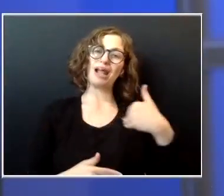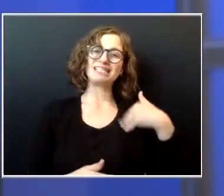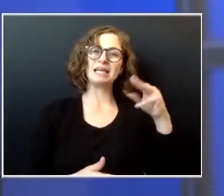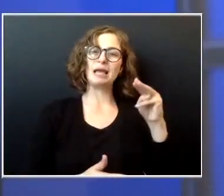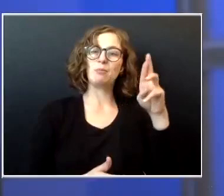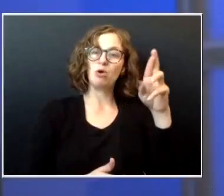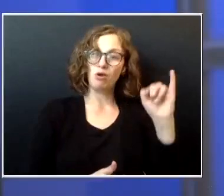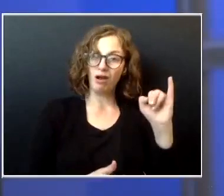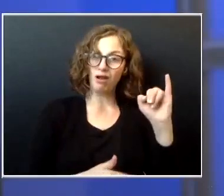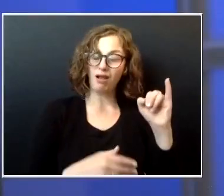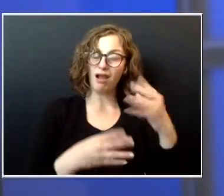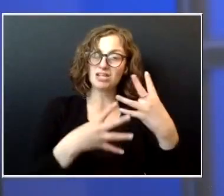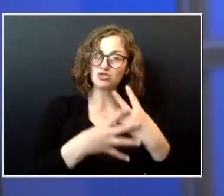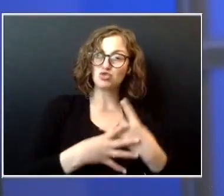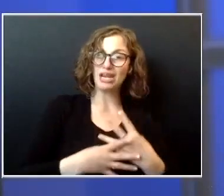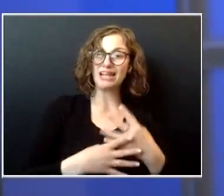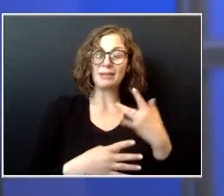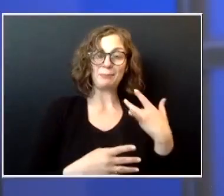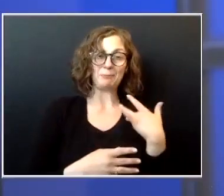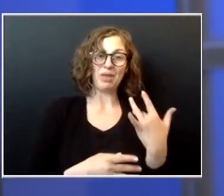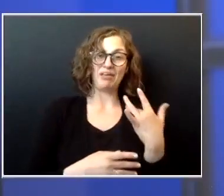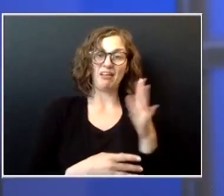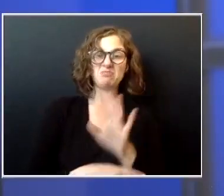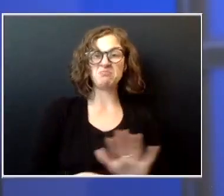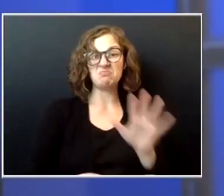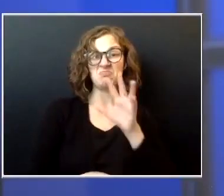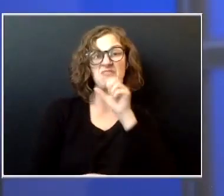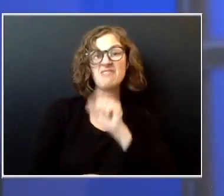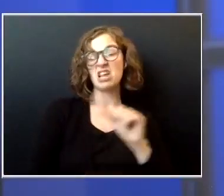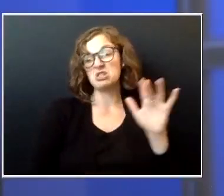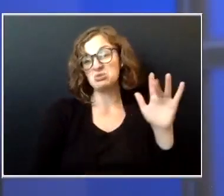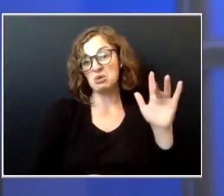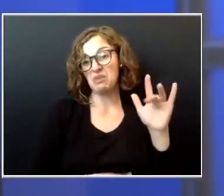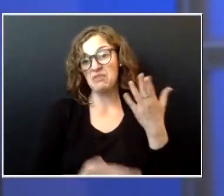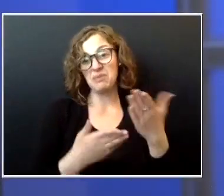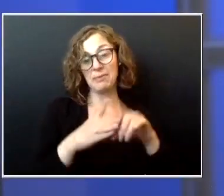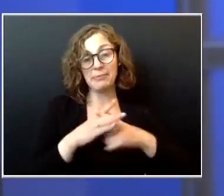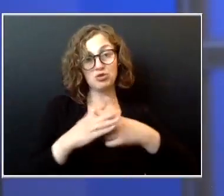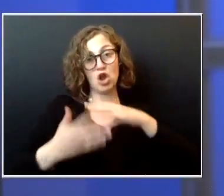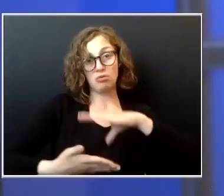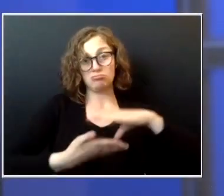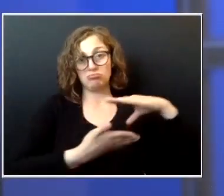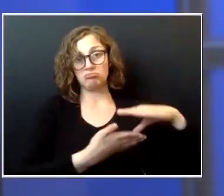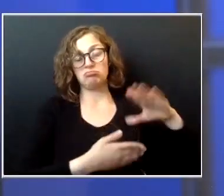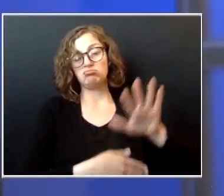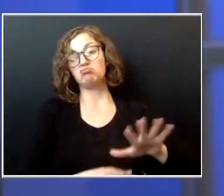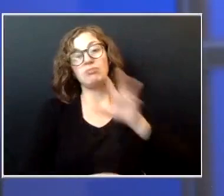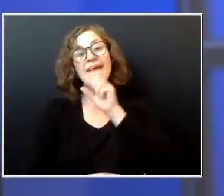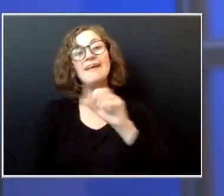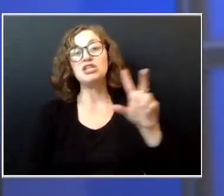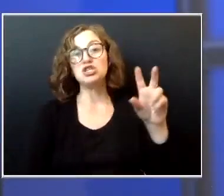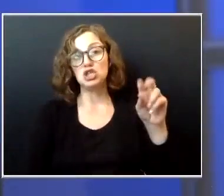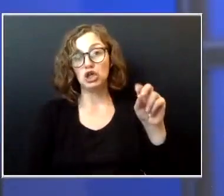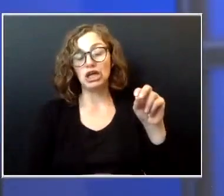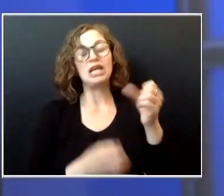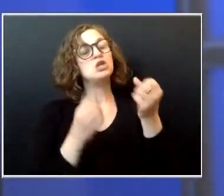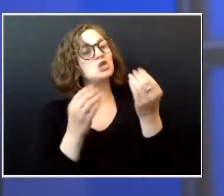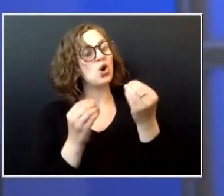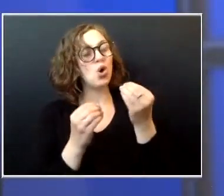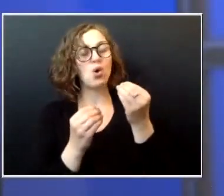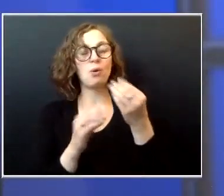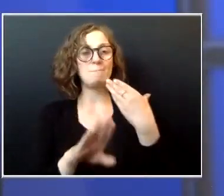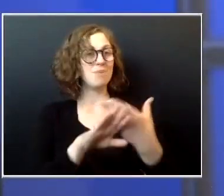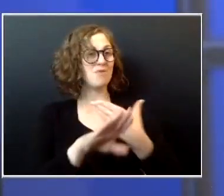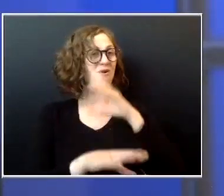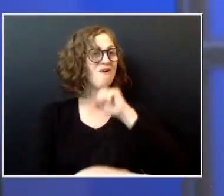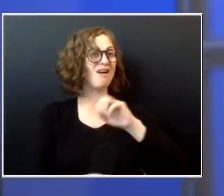and mammograms may start shortly after, around age 30. So it's imperative that you know your breast cancer risk before you're 40 so that you know whether or not you need